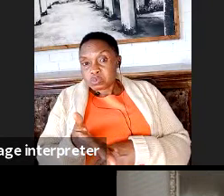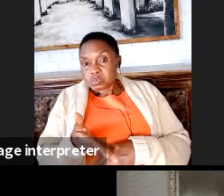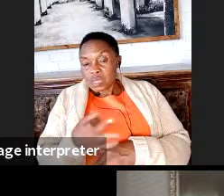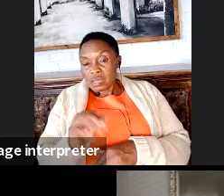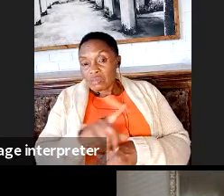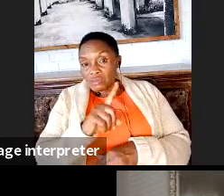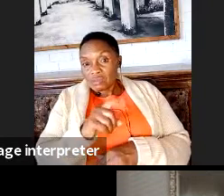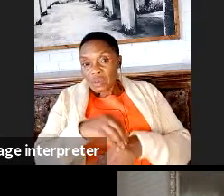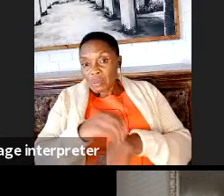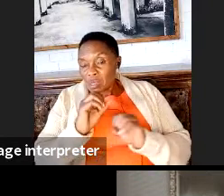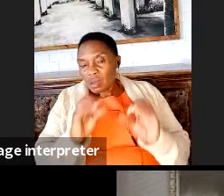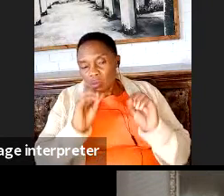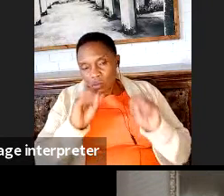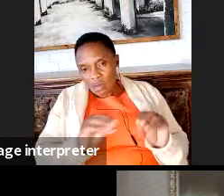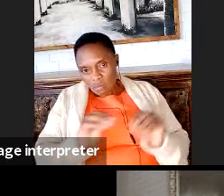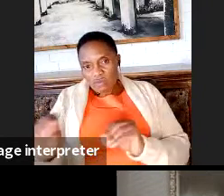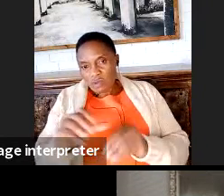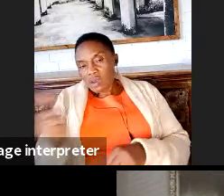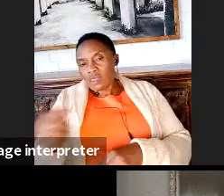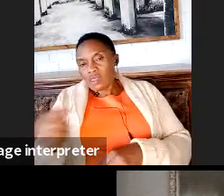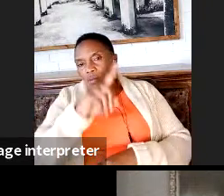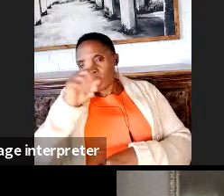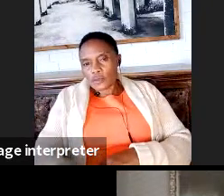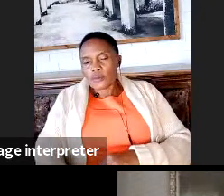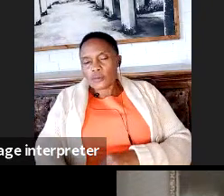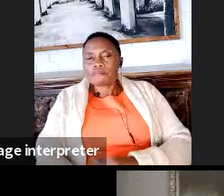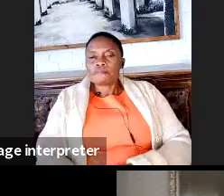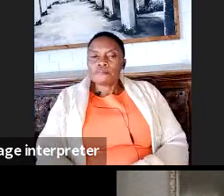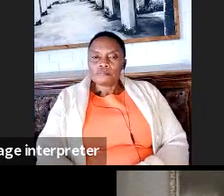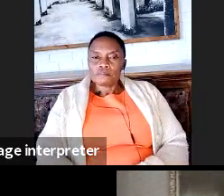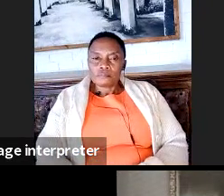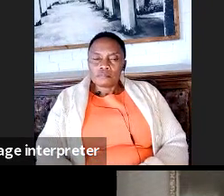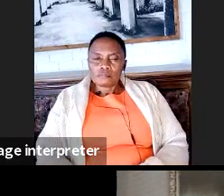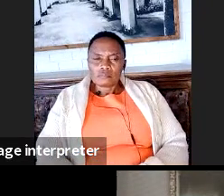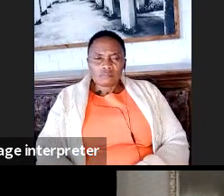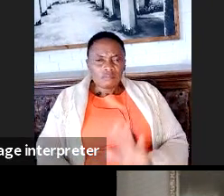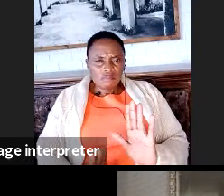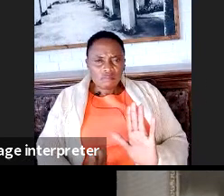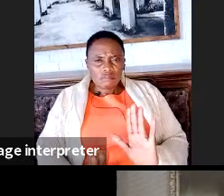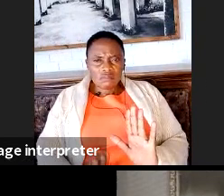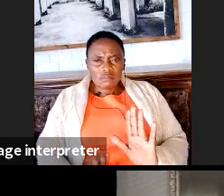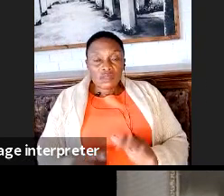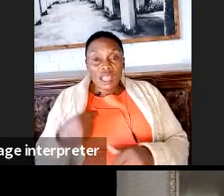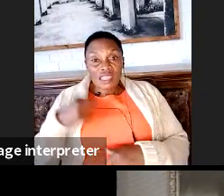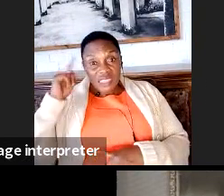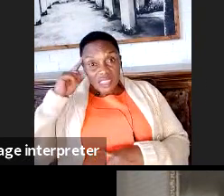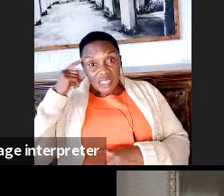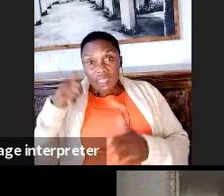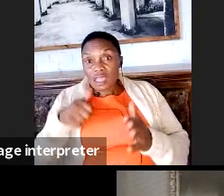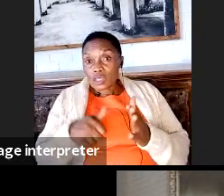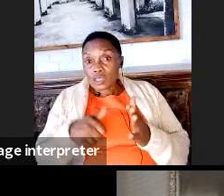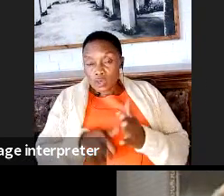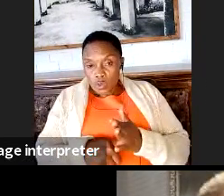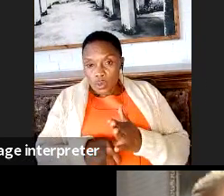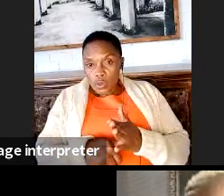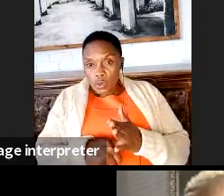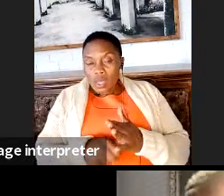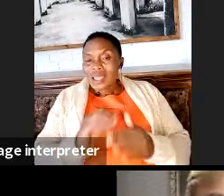question. No, yeah, I mean, I think the issue of lack of capacity